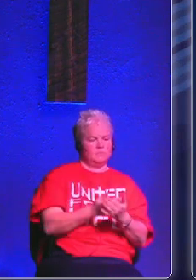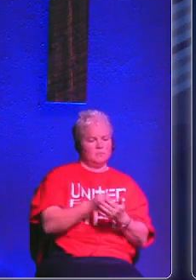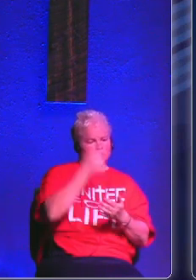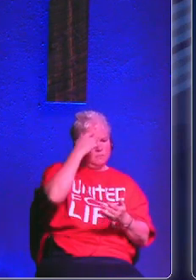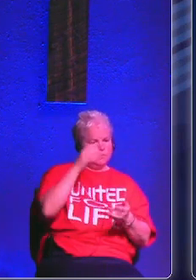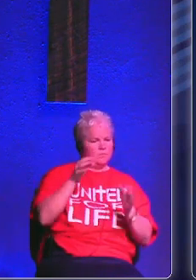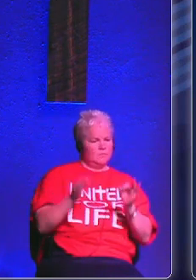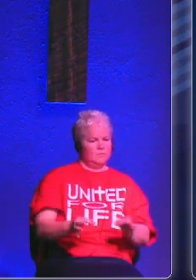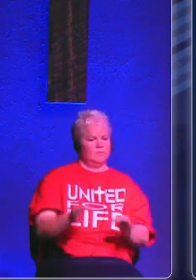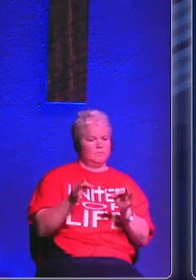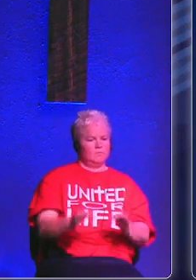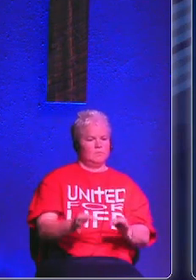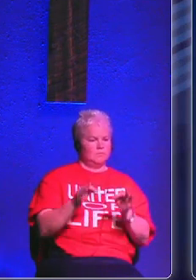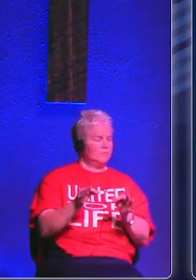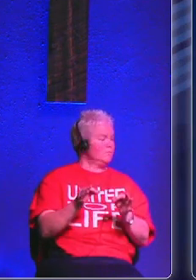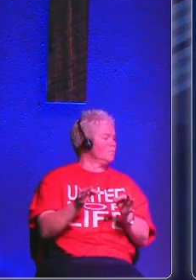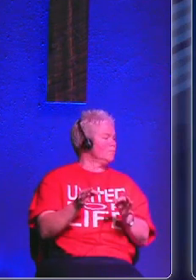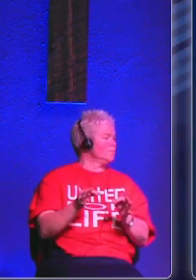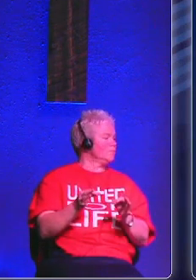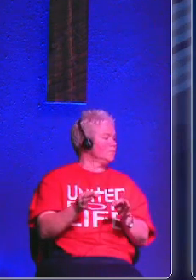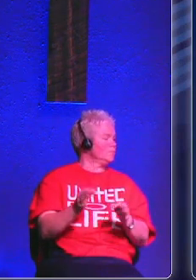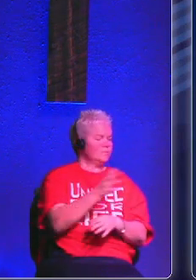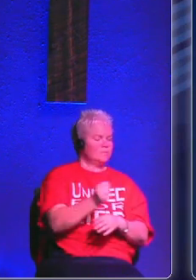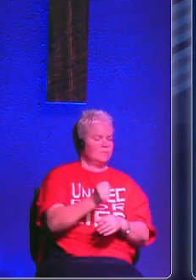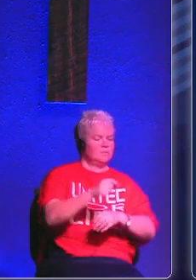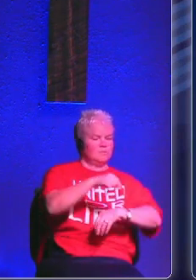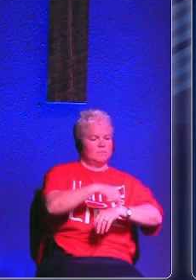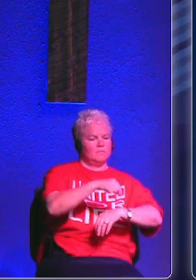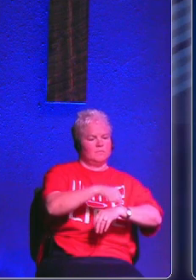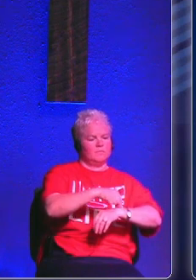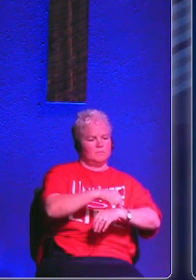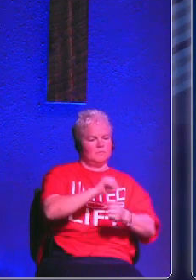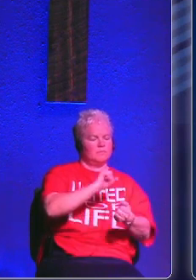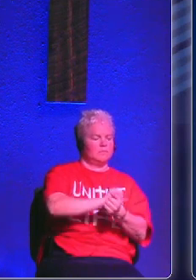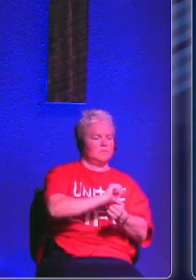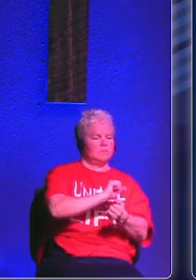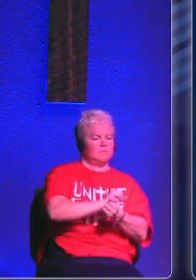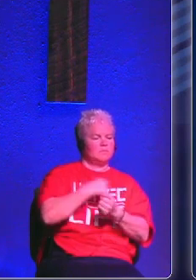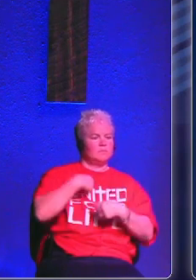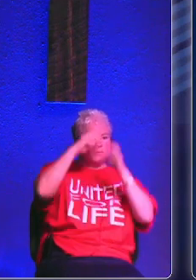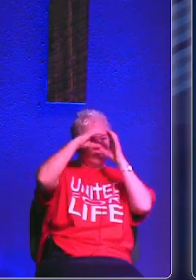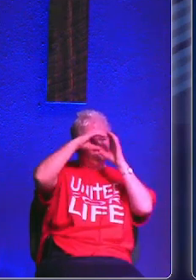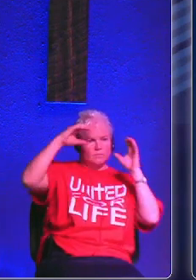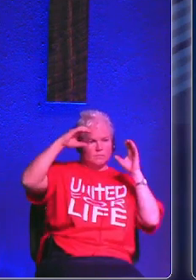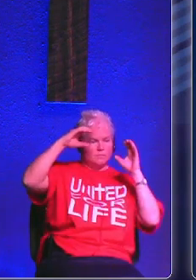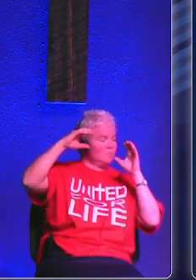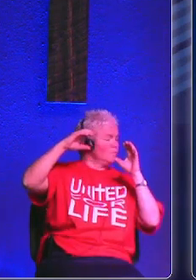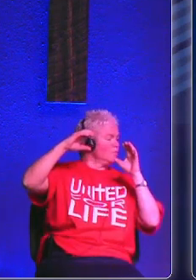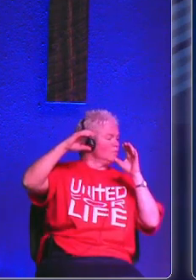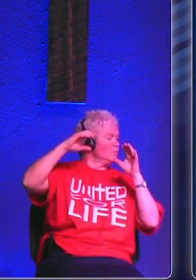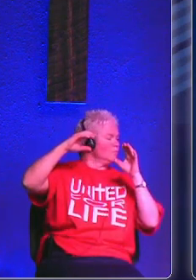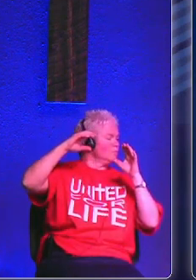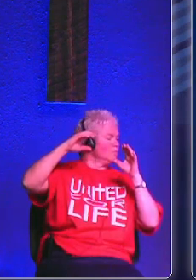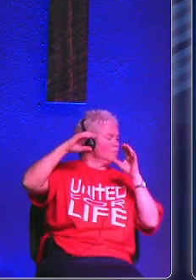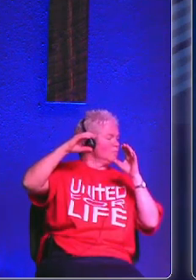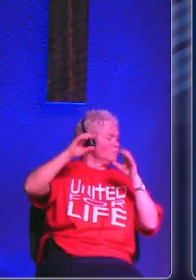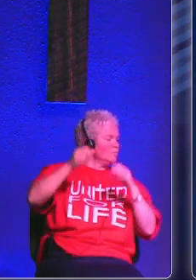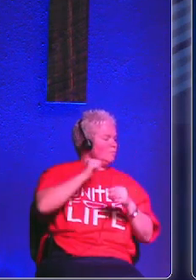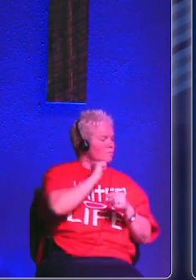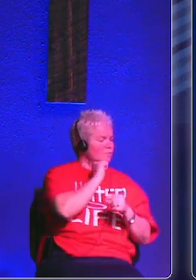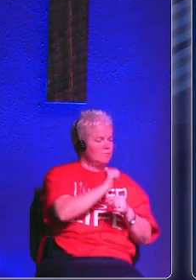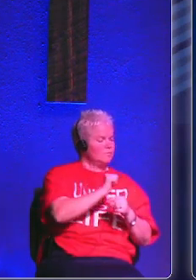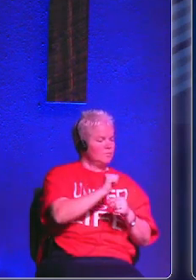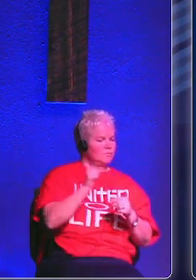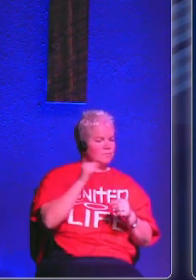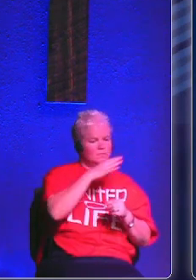our decisions. It takes time, effort, attention, takes focus. So don't